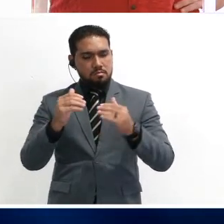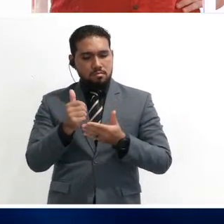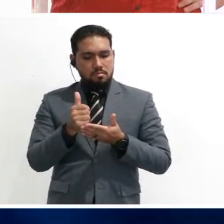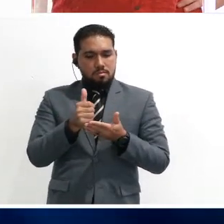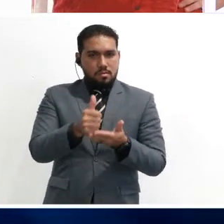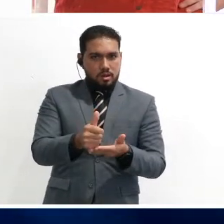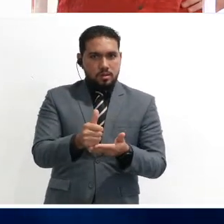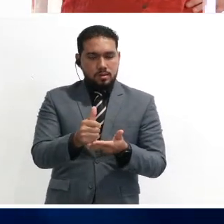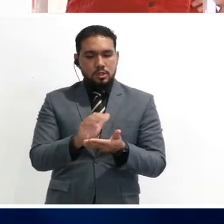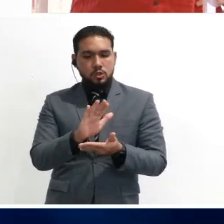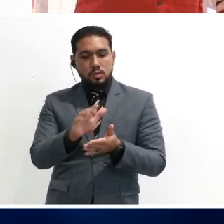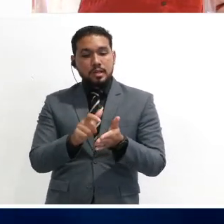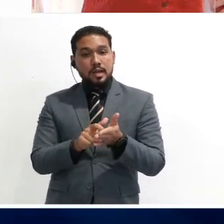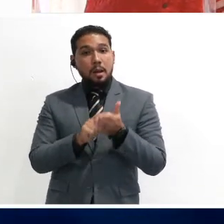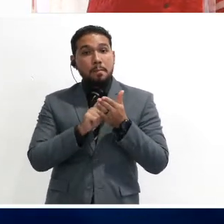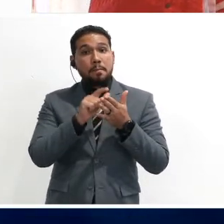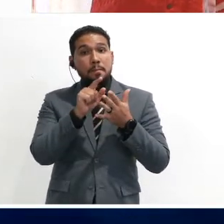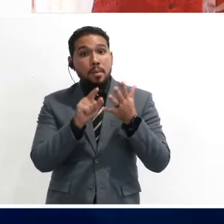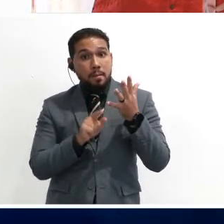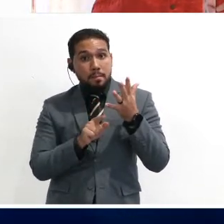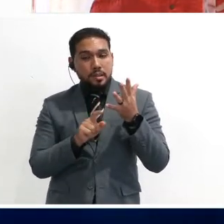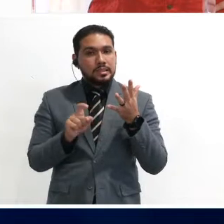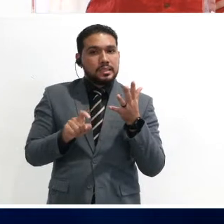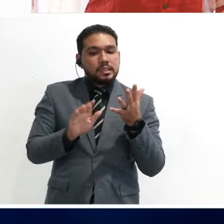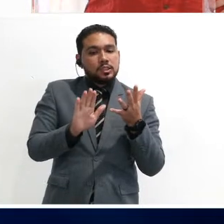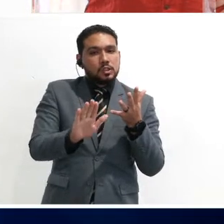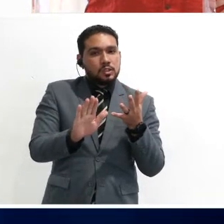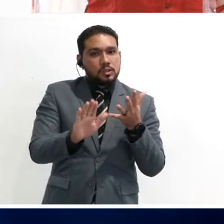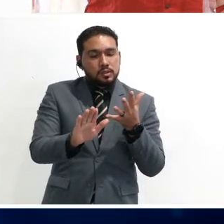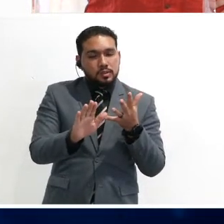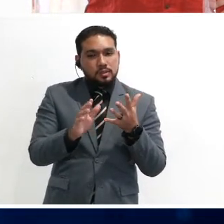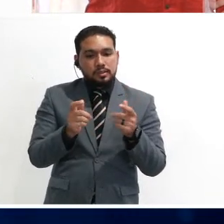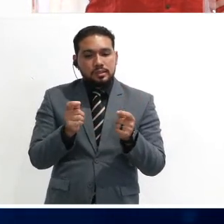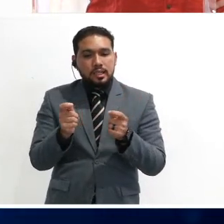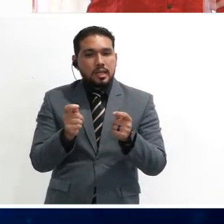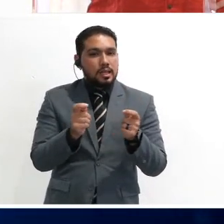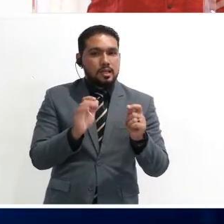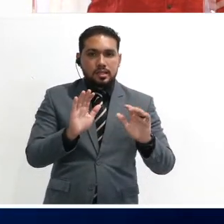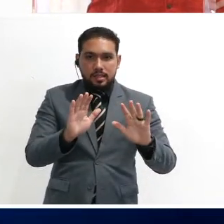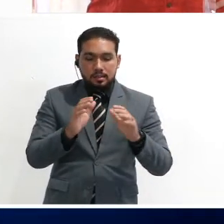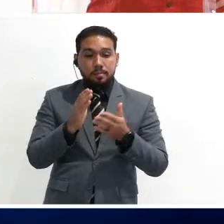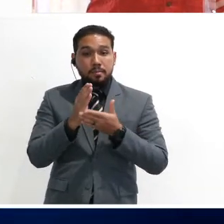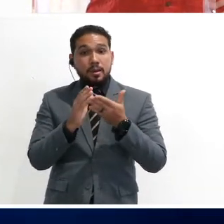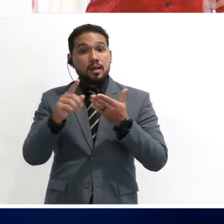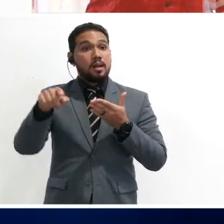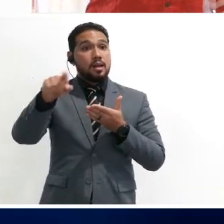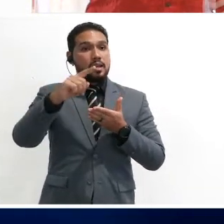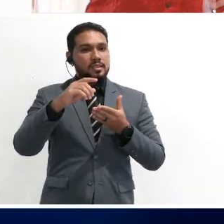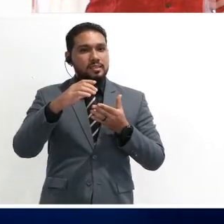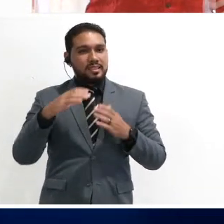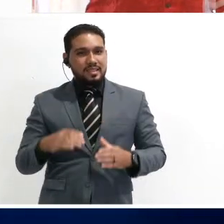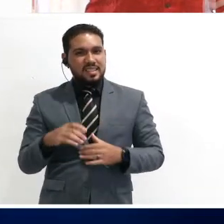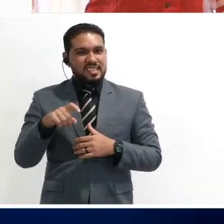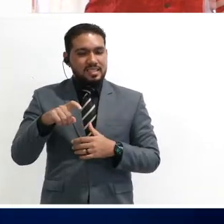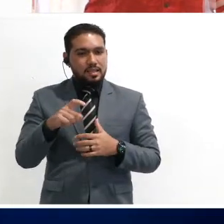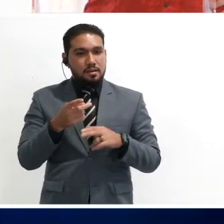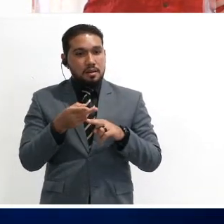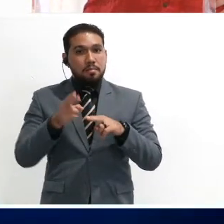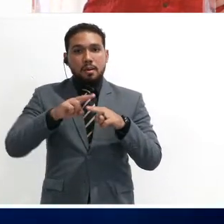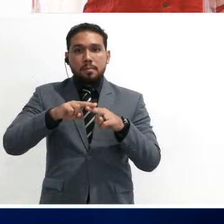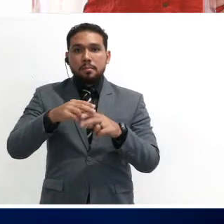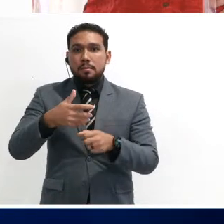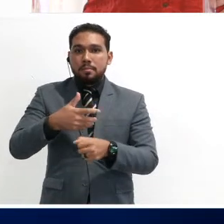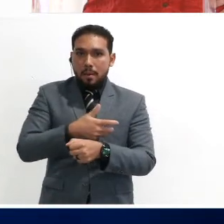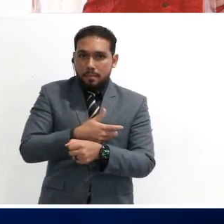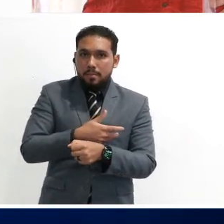standard parts, very cheap, and everybody's happy. But oftentimes, you know, the customer will come